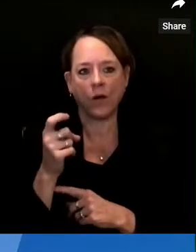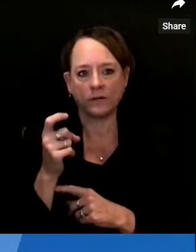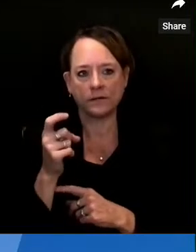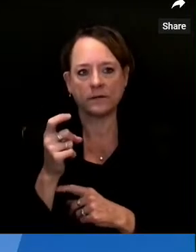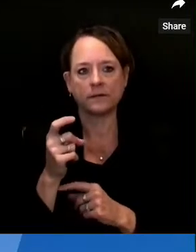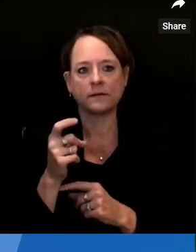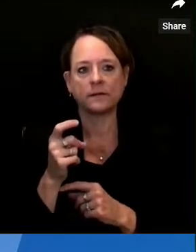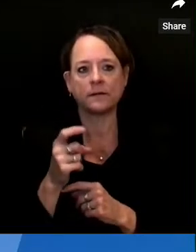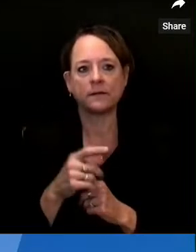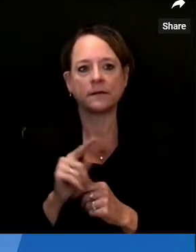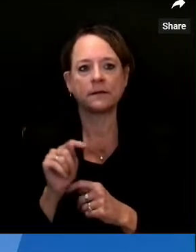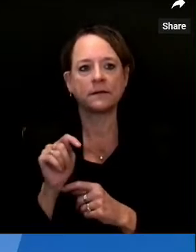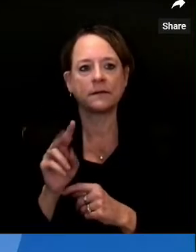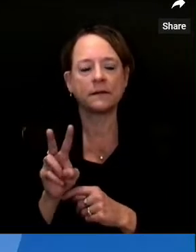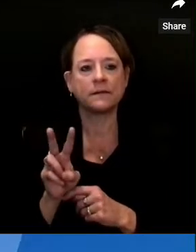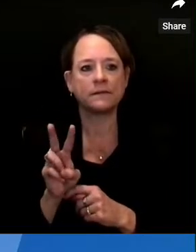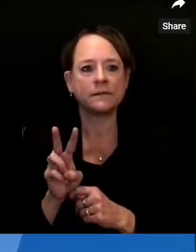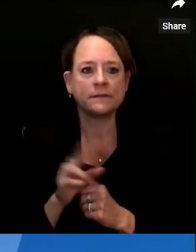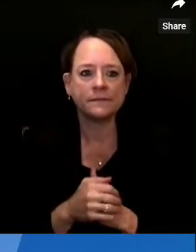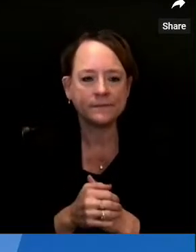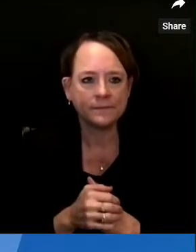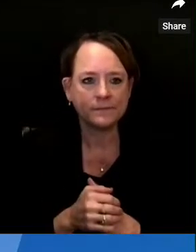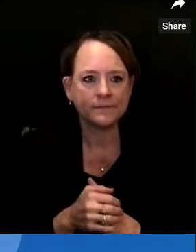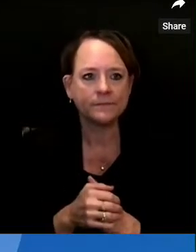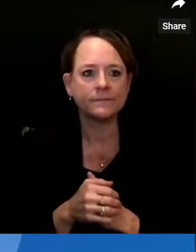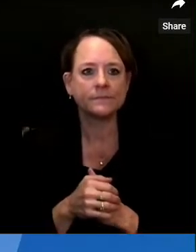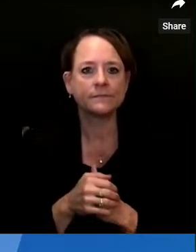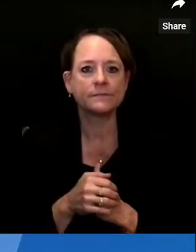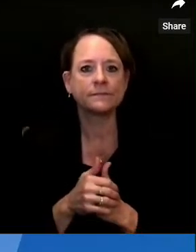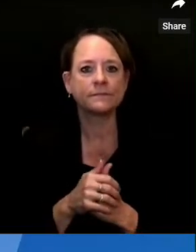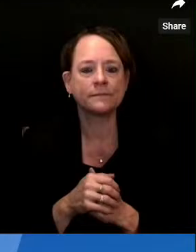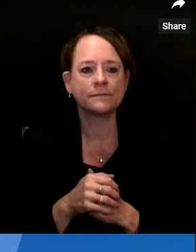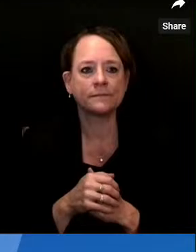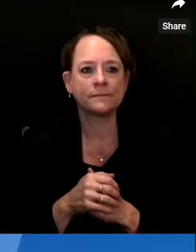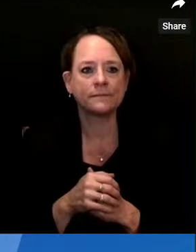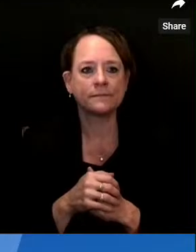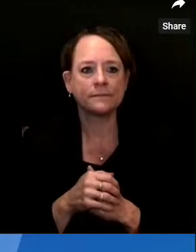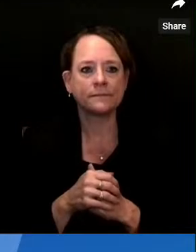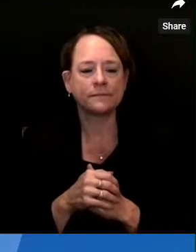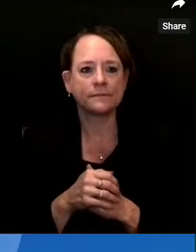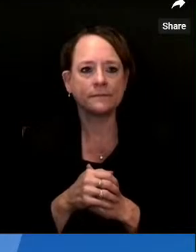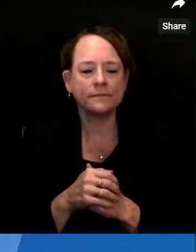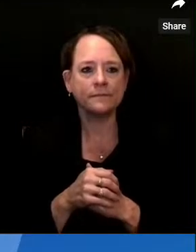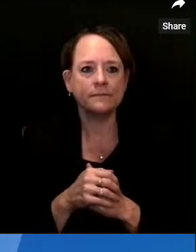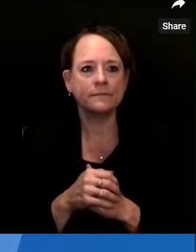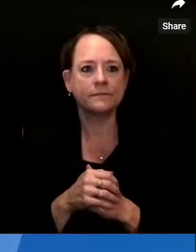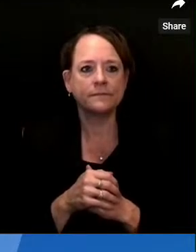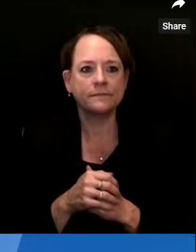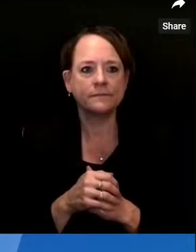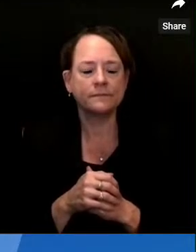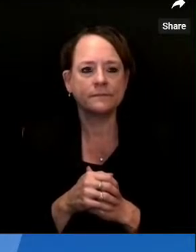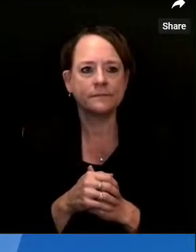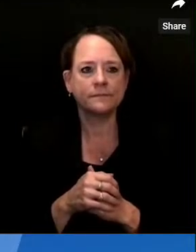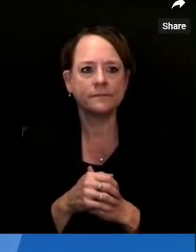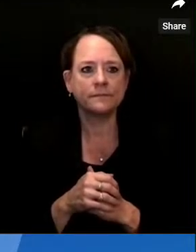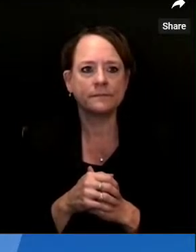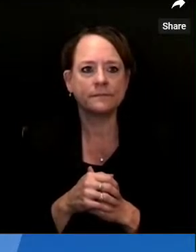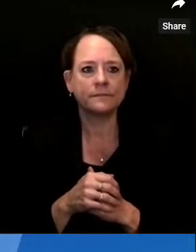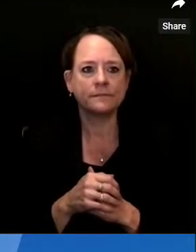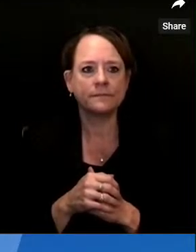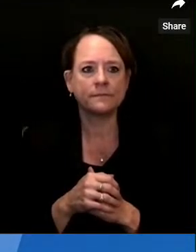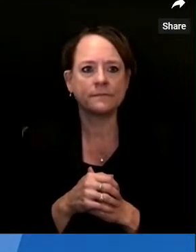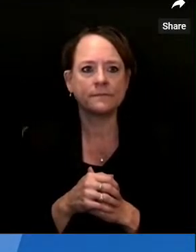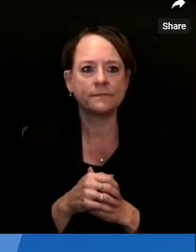Hi. So La Crosse has their big Oktoberfest festival coming up in a week.